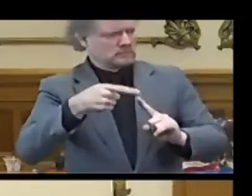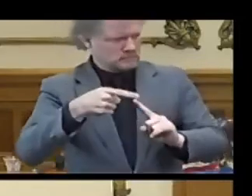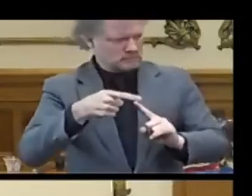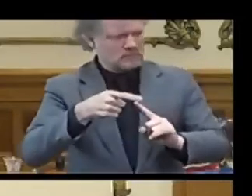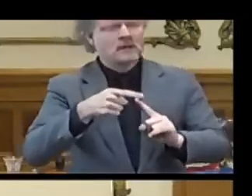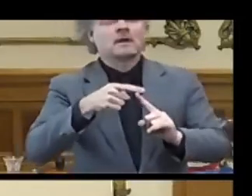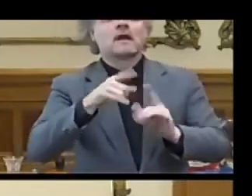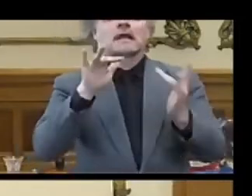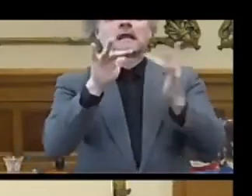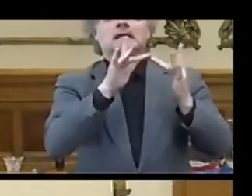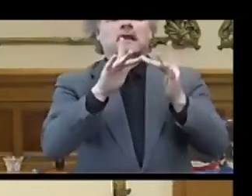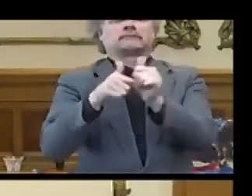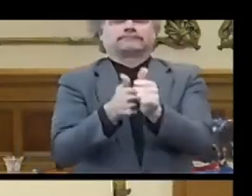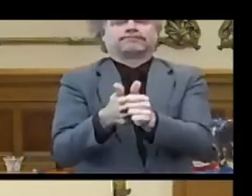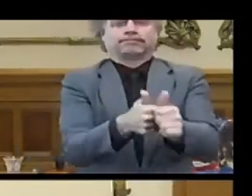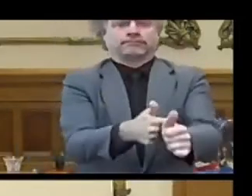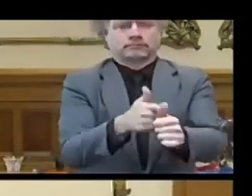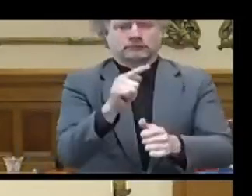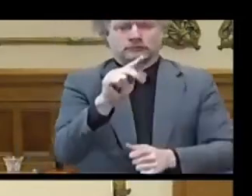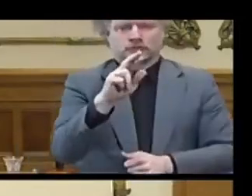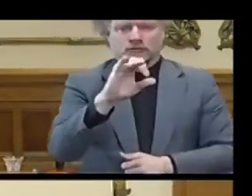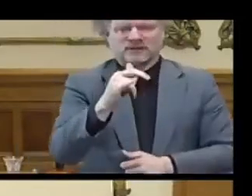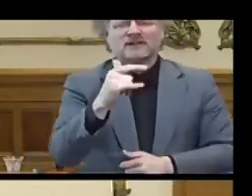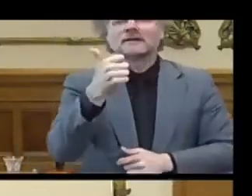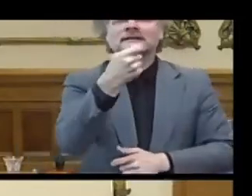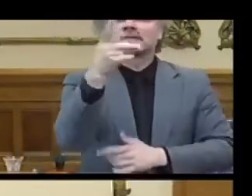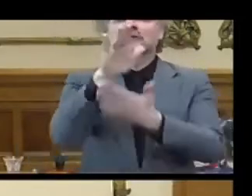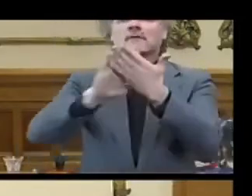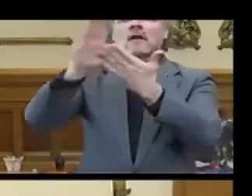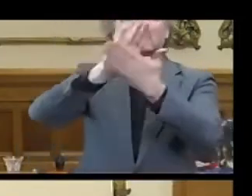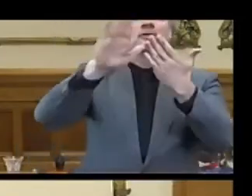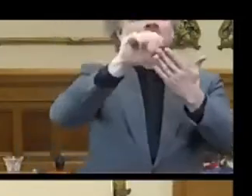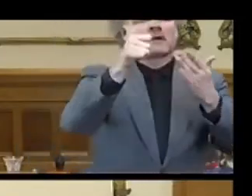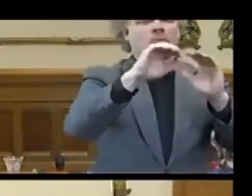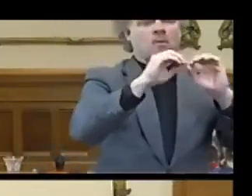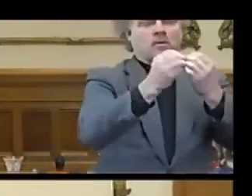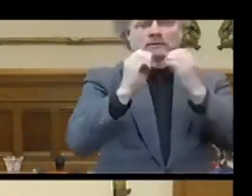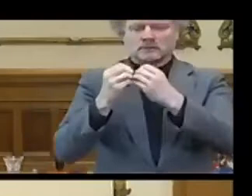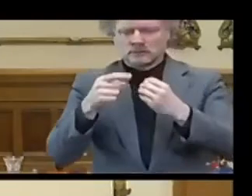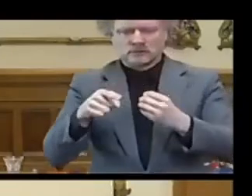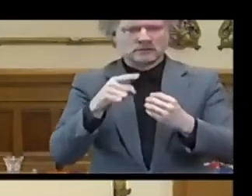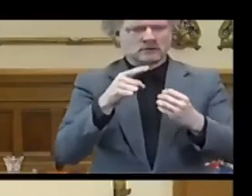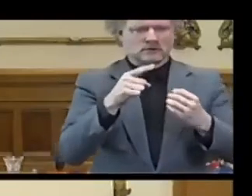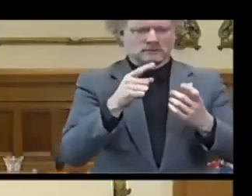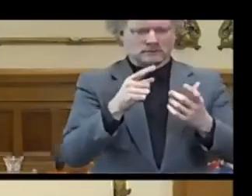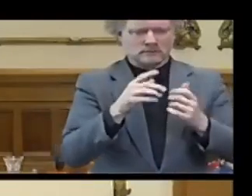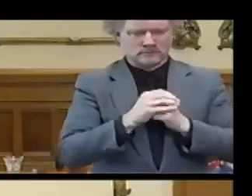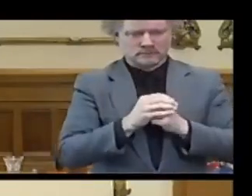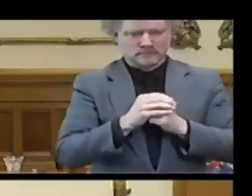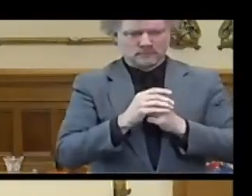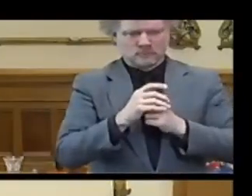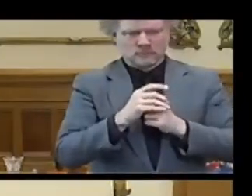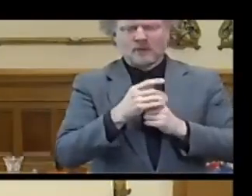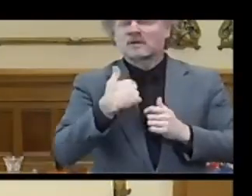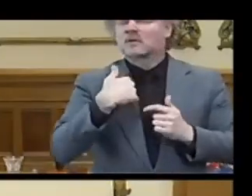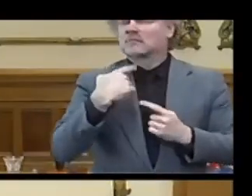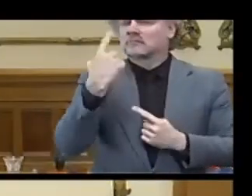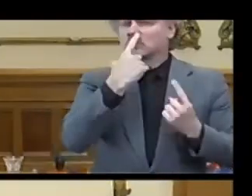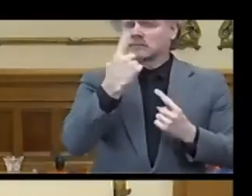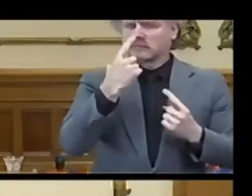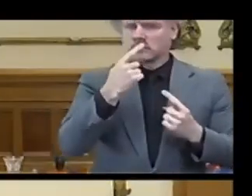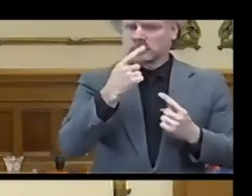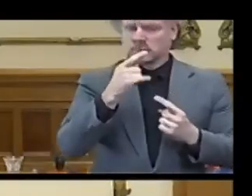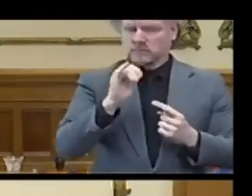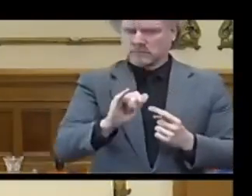So there's been several colleges and other organizations that are offering free classes for this. So my question is, would this